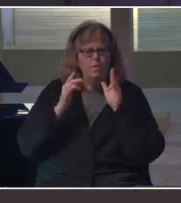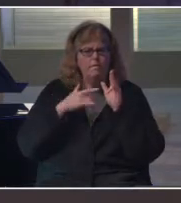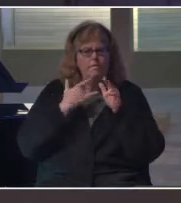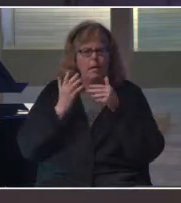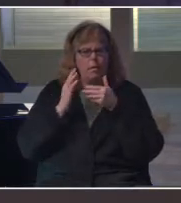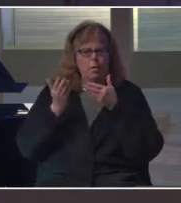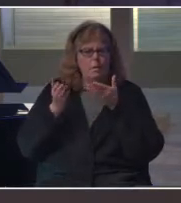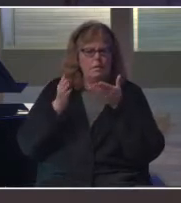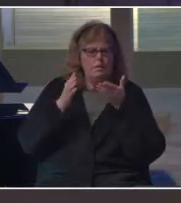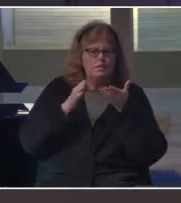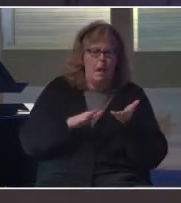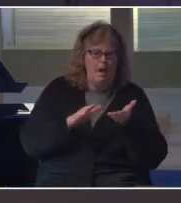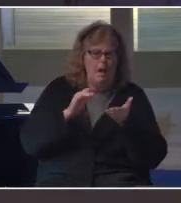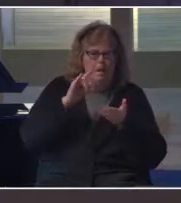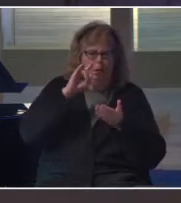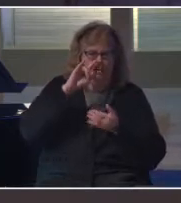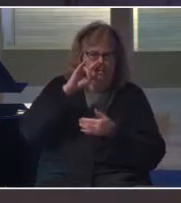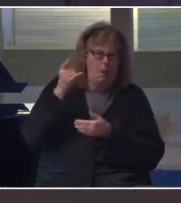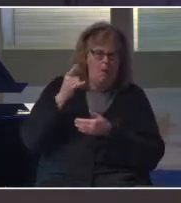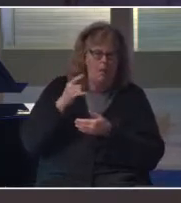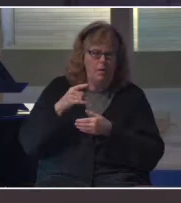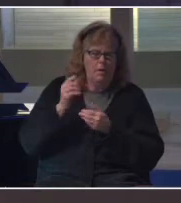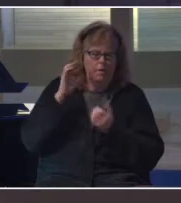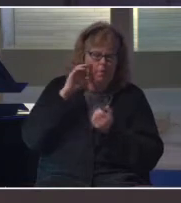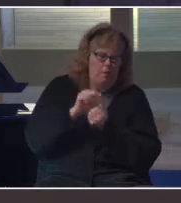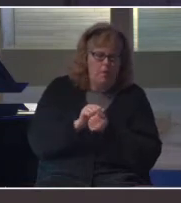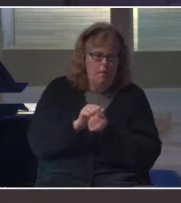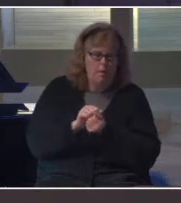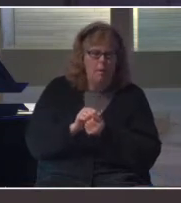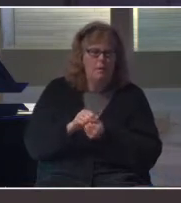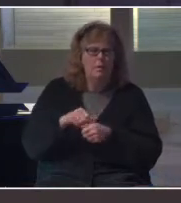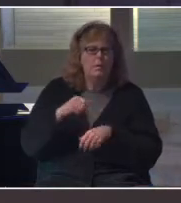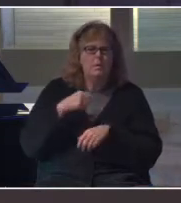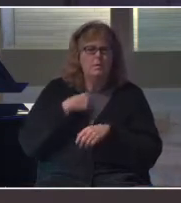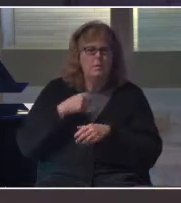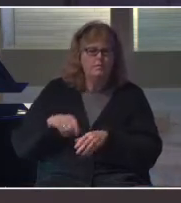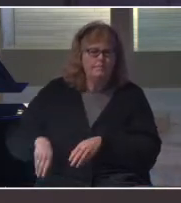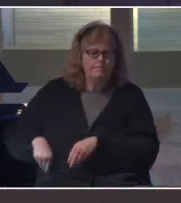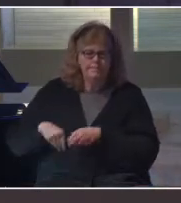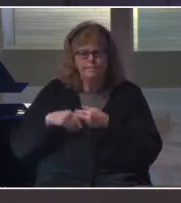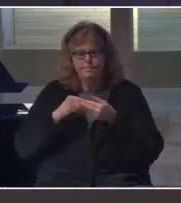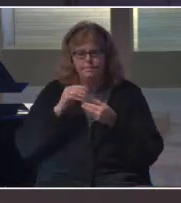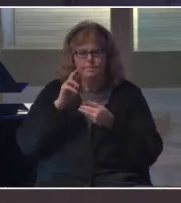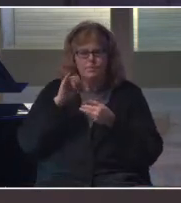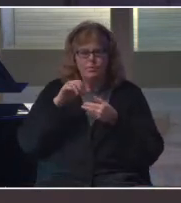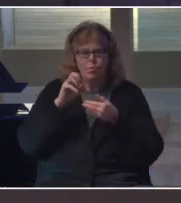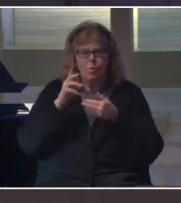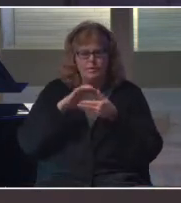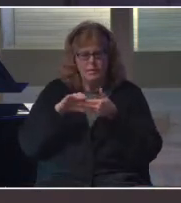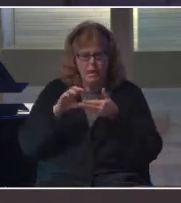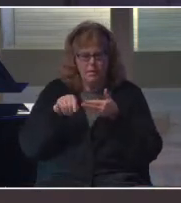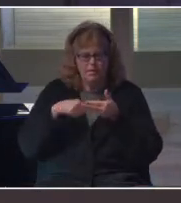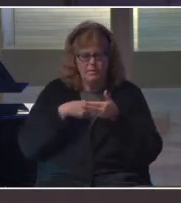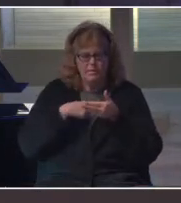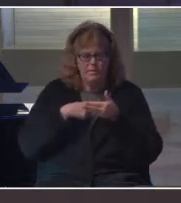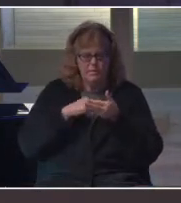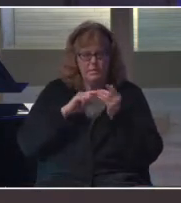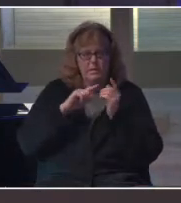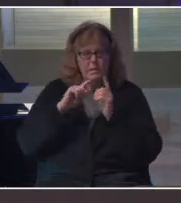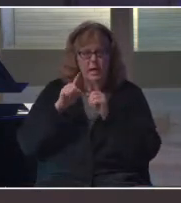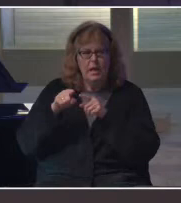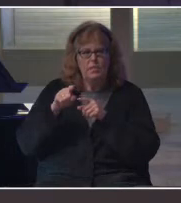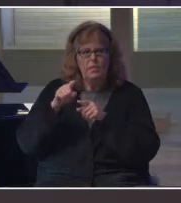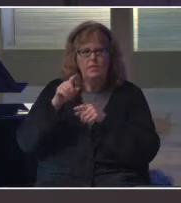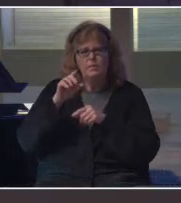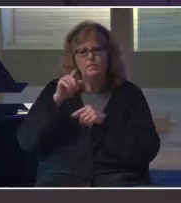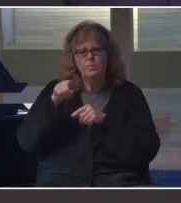die from boredom. Gah. I pulled out Roy Schwartz's card. I went to a Dot HaTikvah